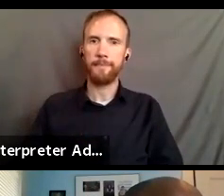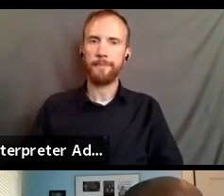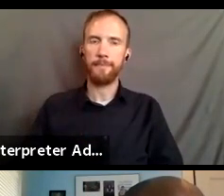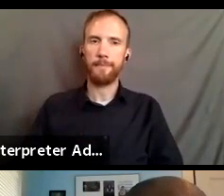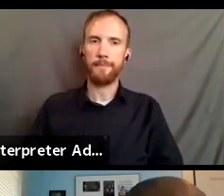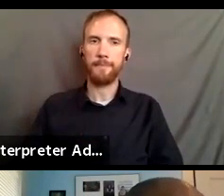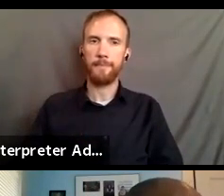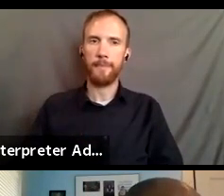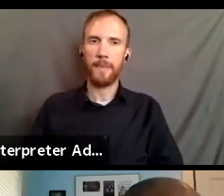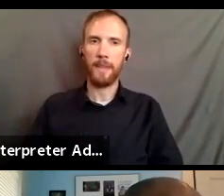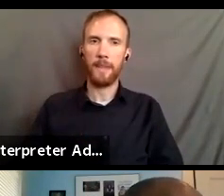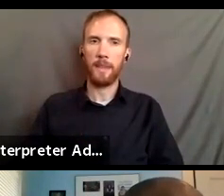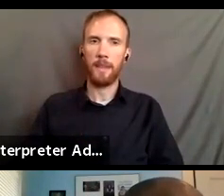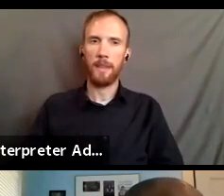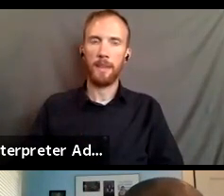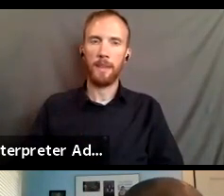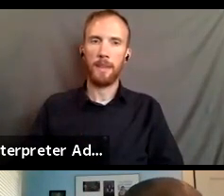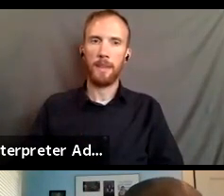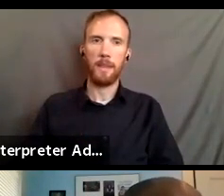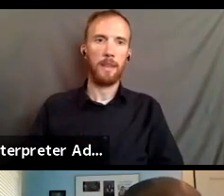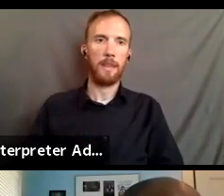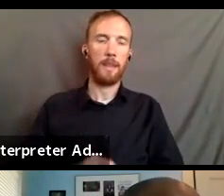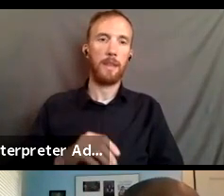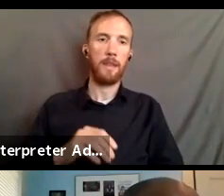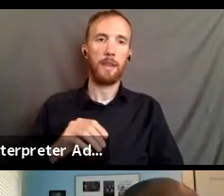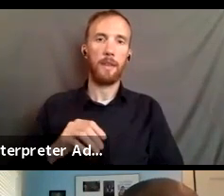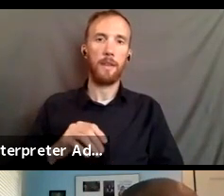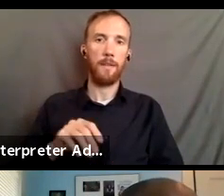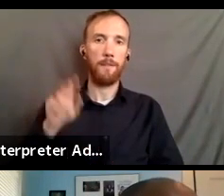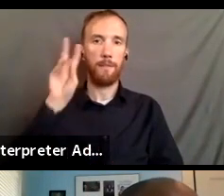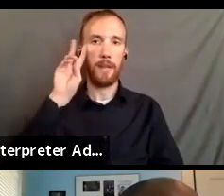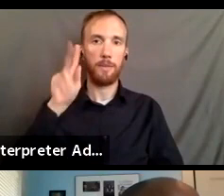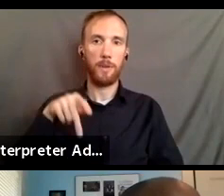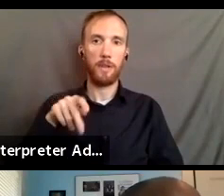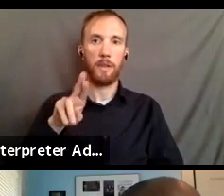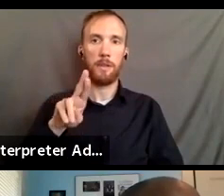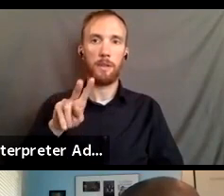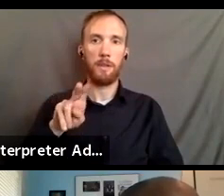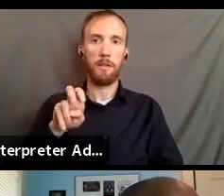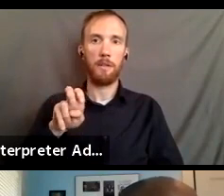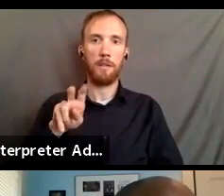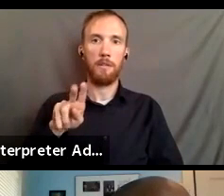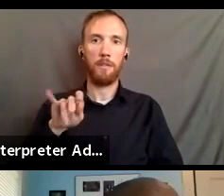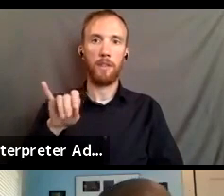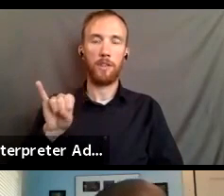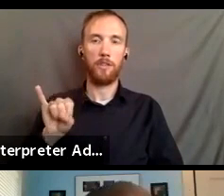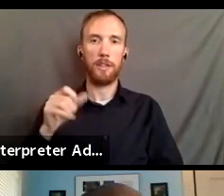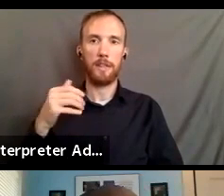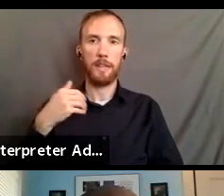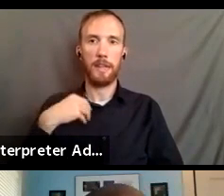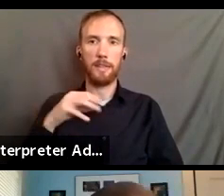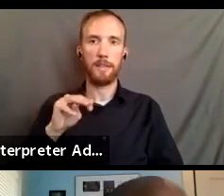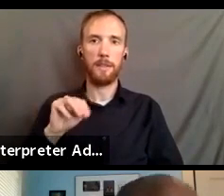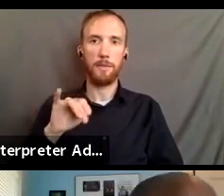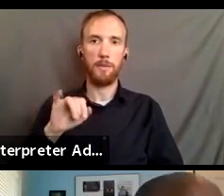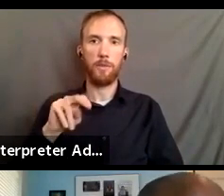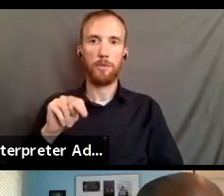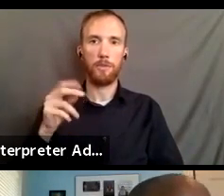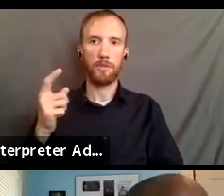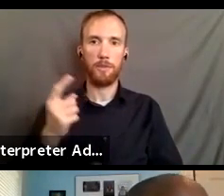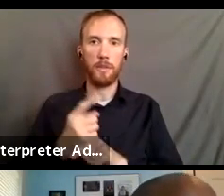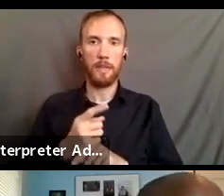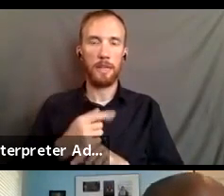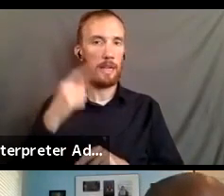mr president and i believe board mem i'm sorry vice president rivalry has a motion please uh i move that the record of